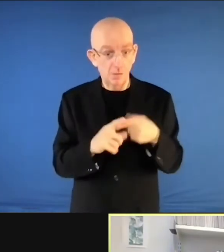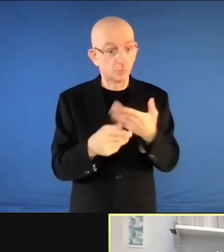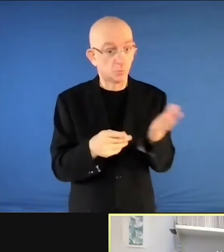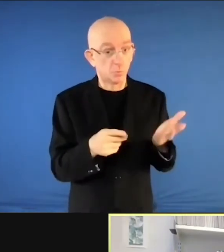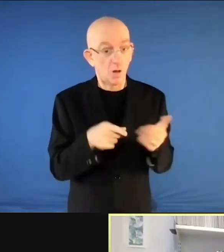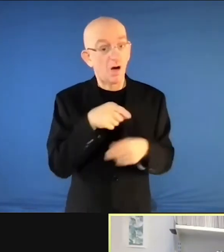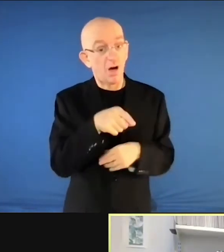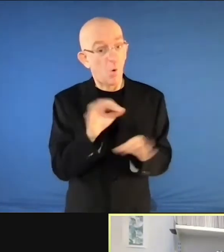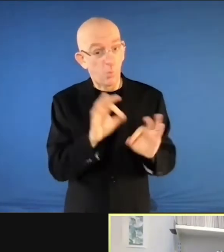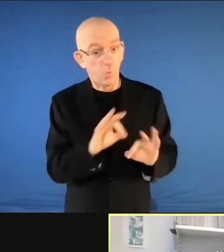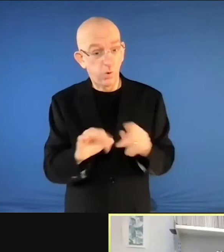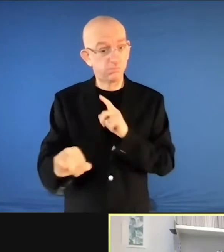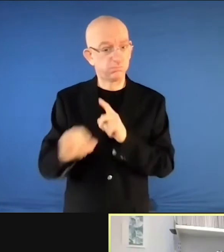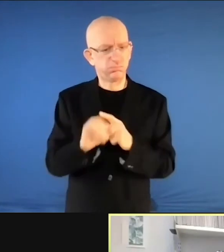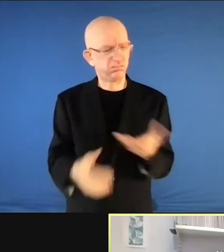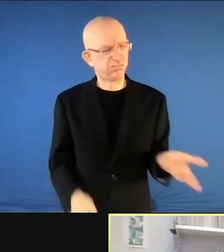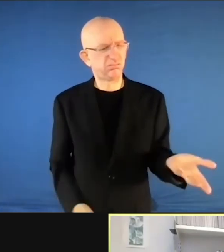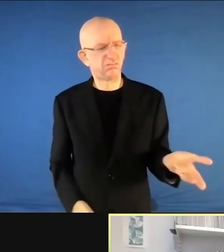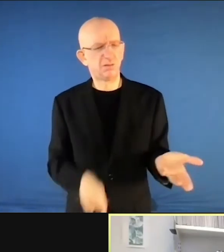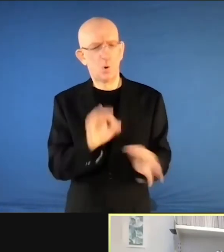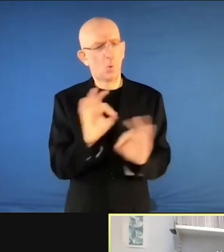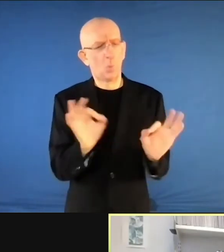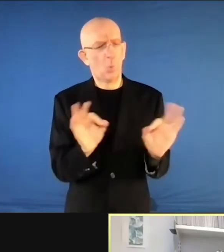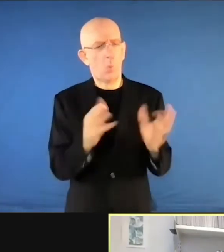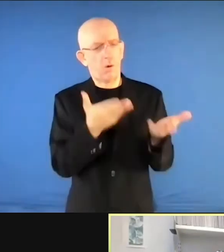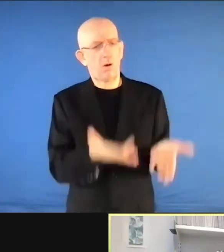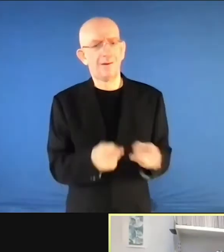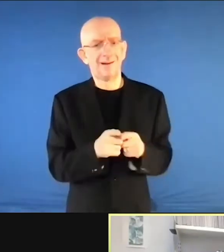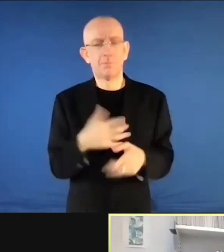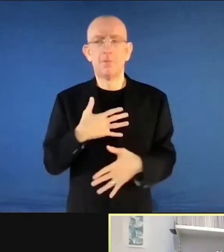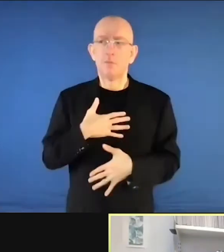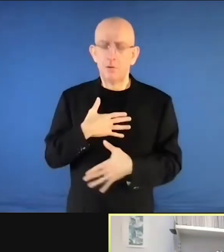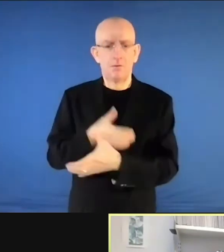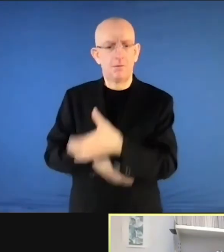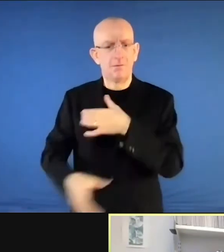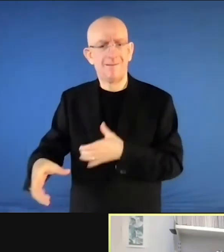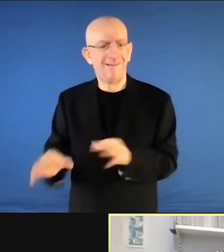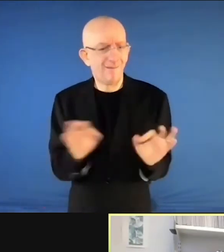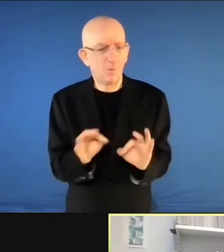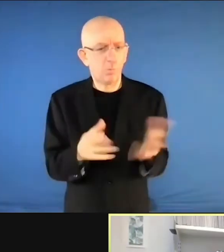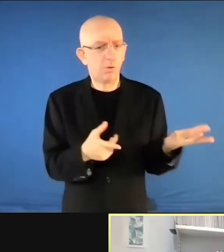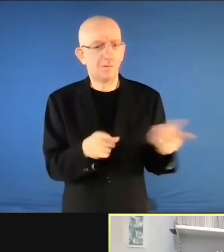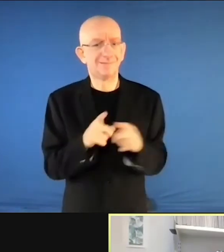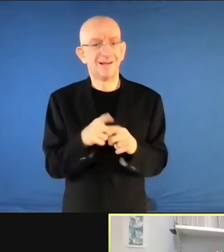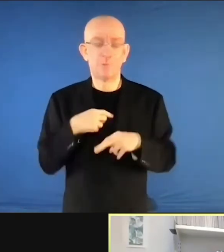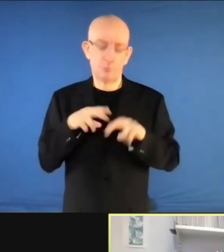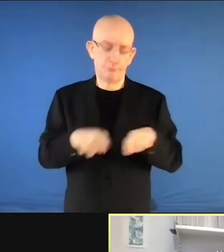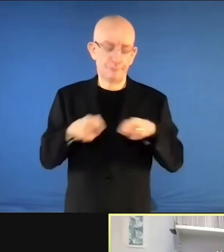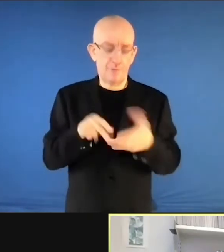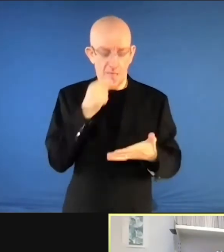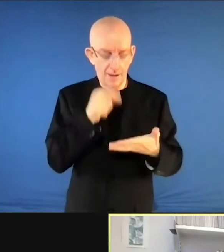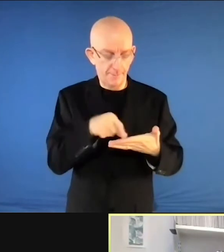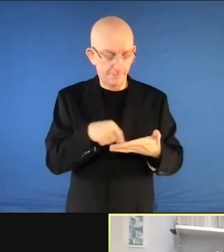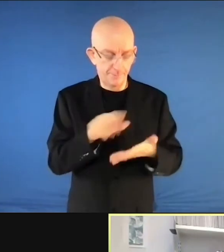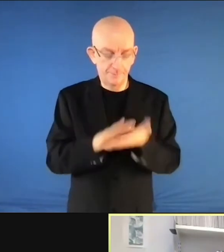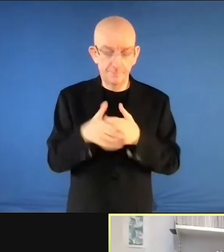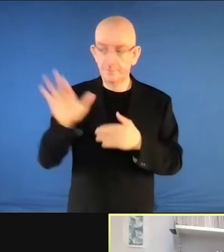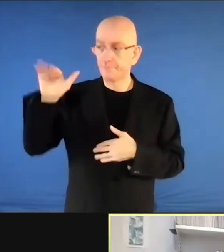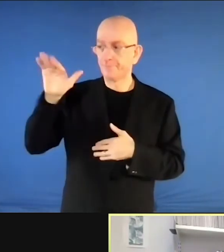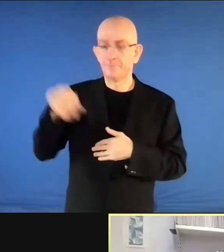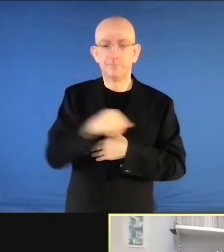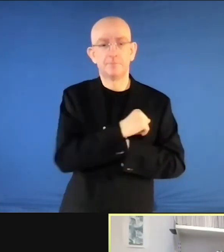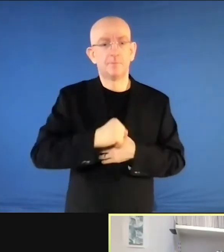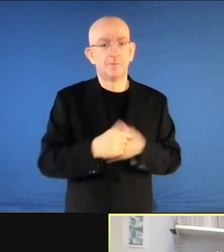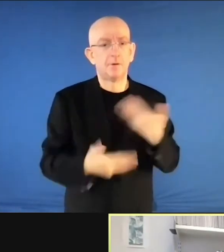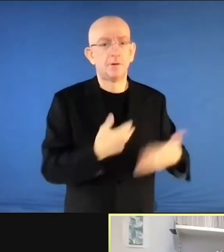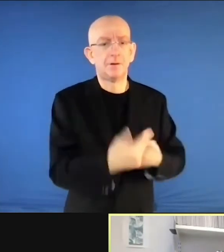at the appropriate level. You are actually then treating them really as just a